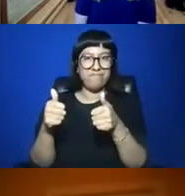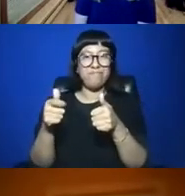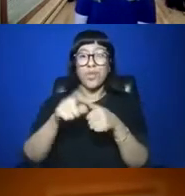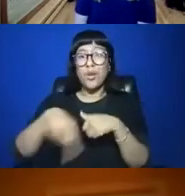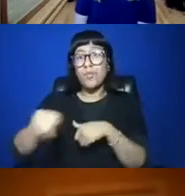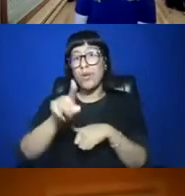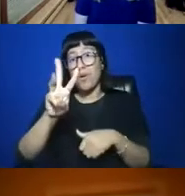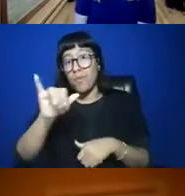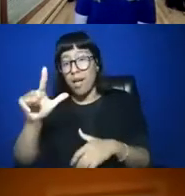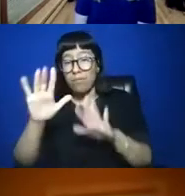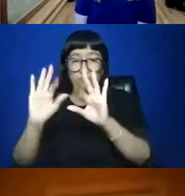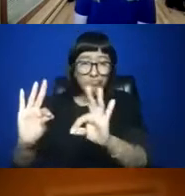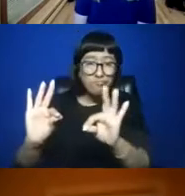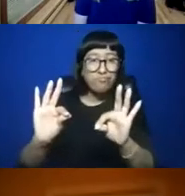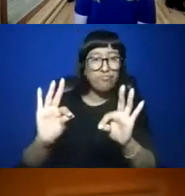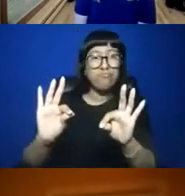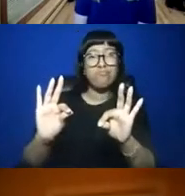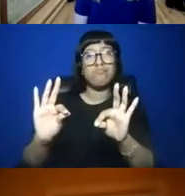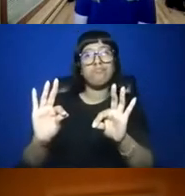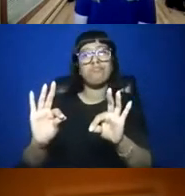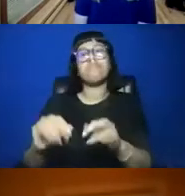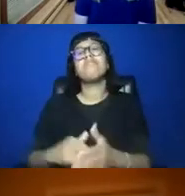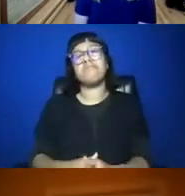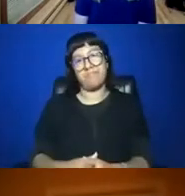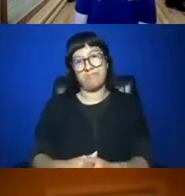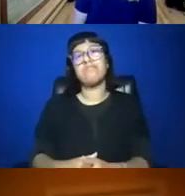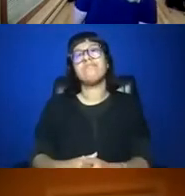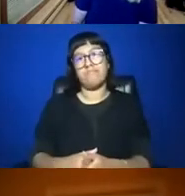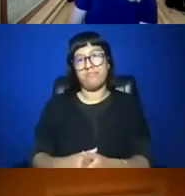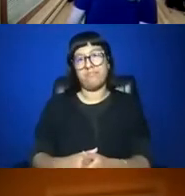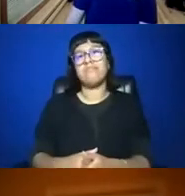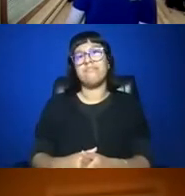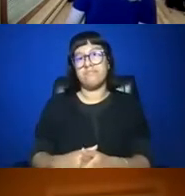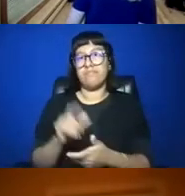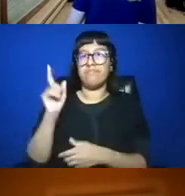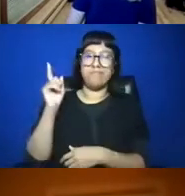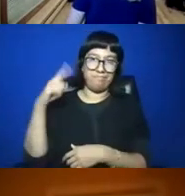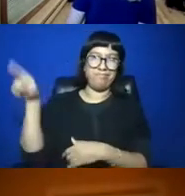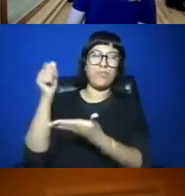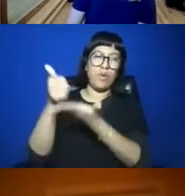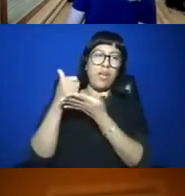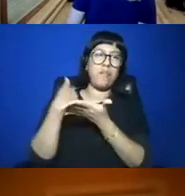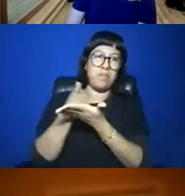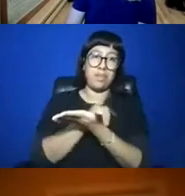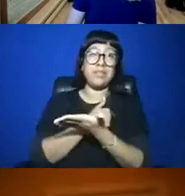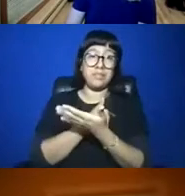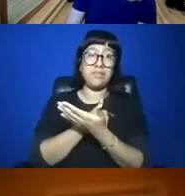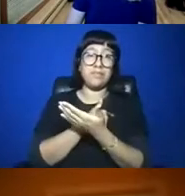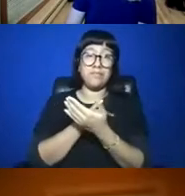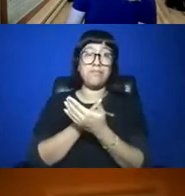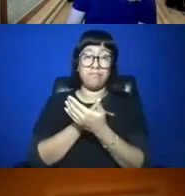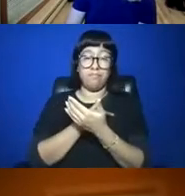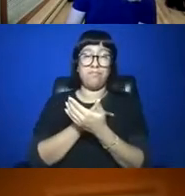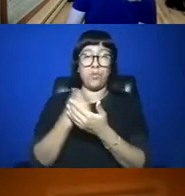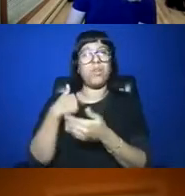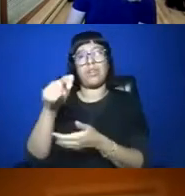well, and Zangahar is gonna help us, especially this time. We need